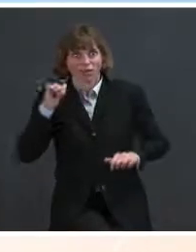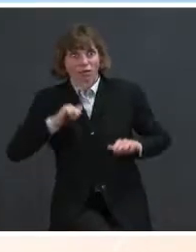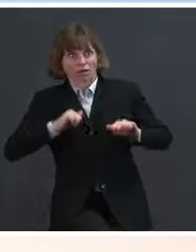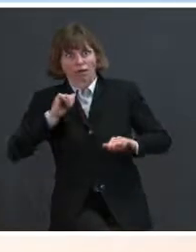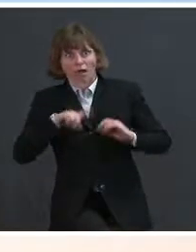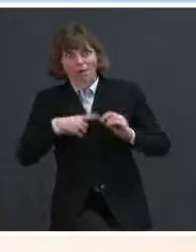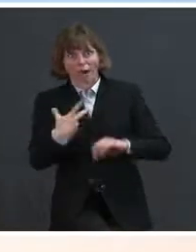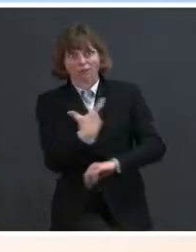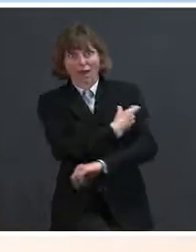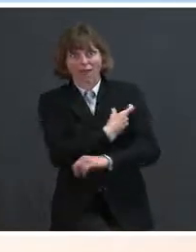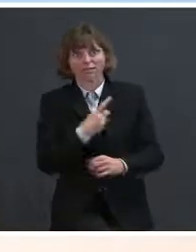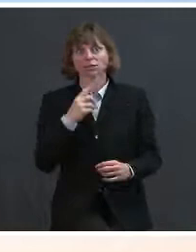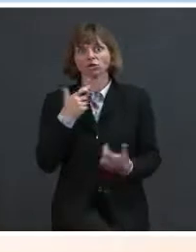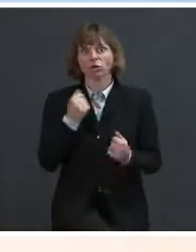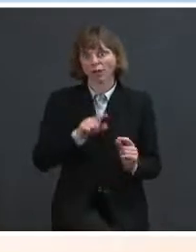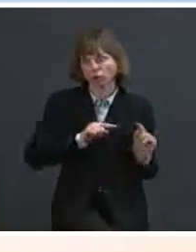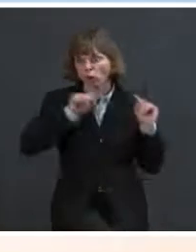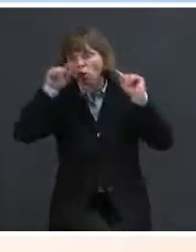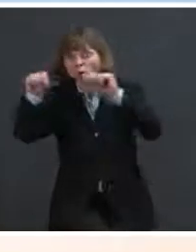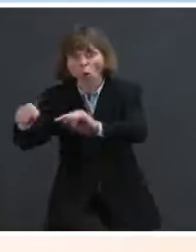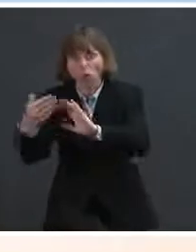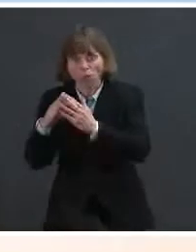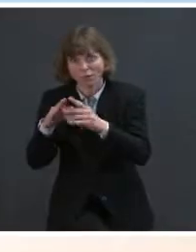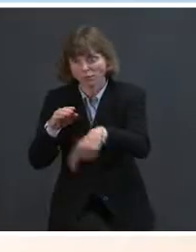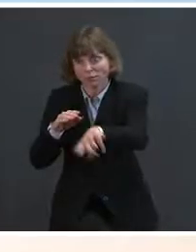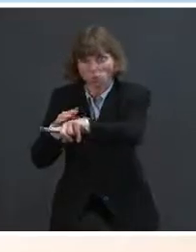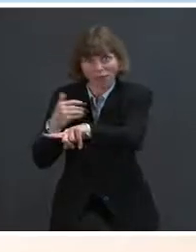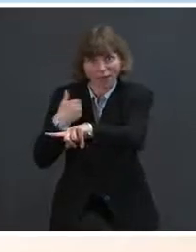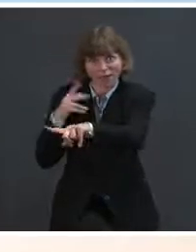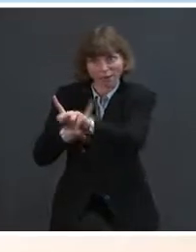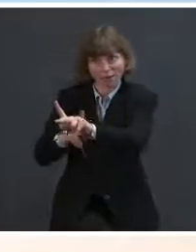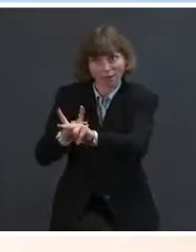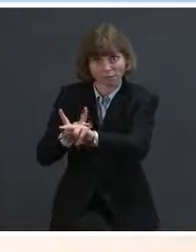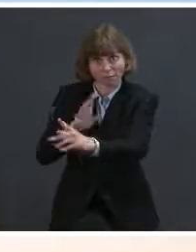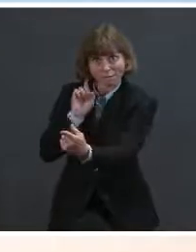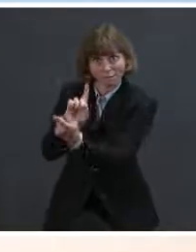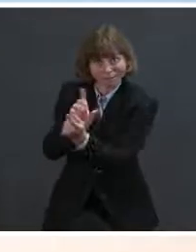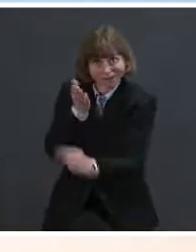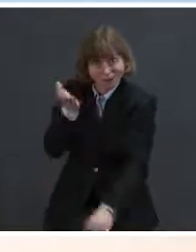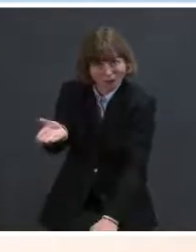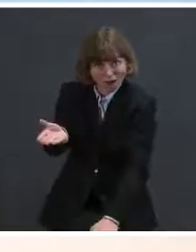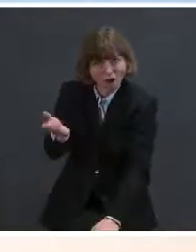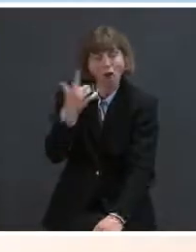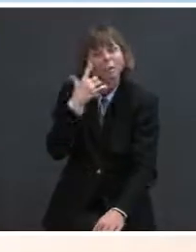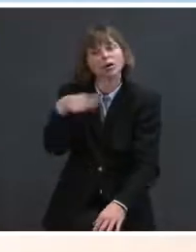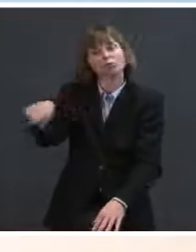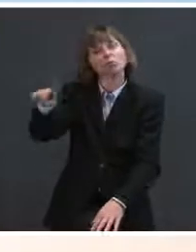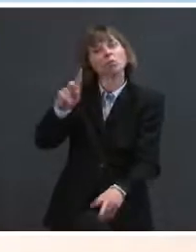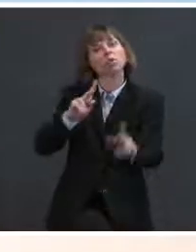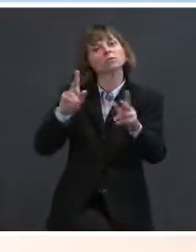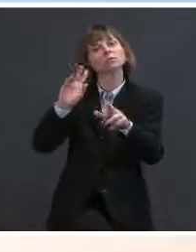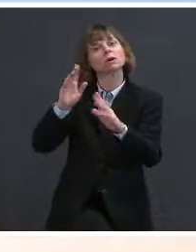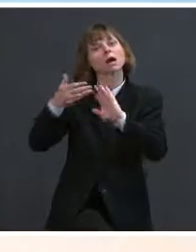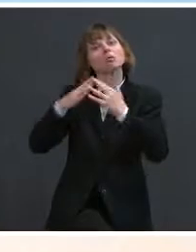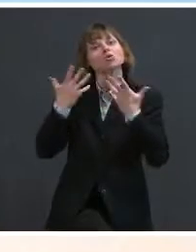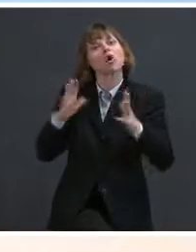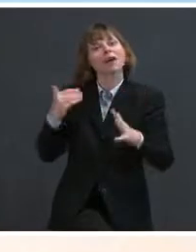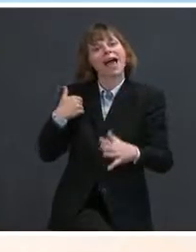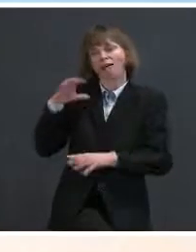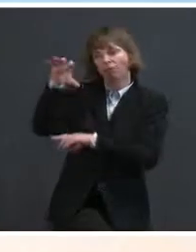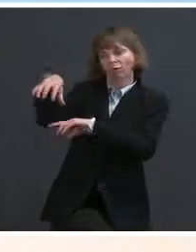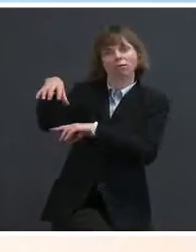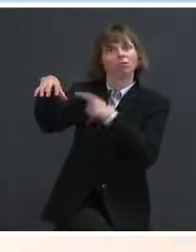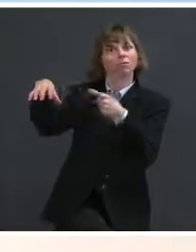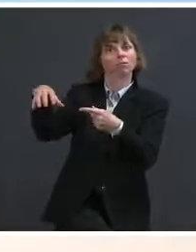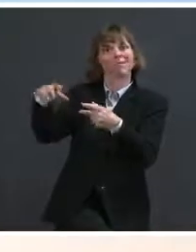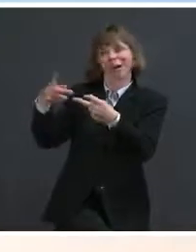are in communities, because these health centers are trusted places in many communities where people go and they get regular health